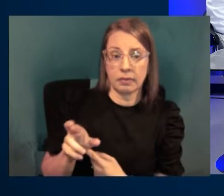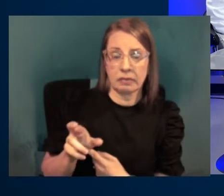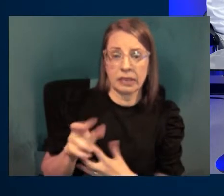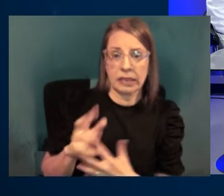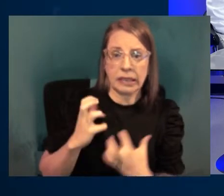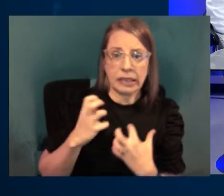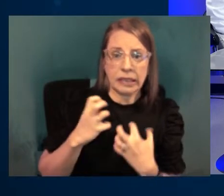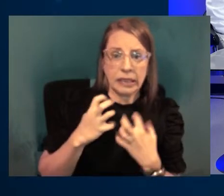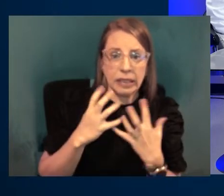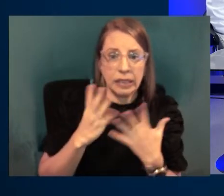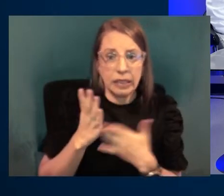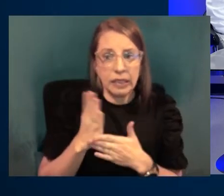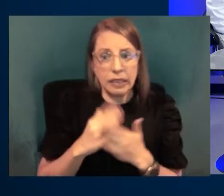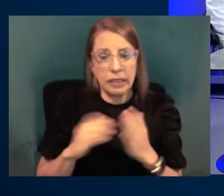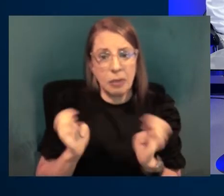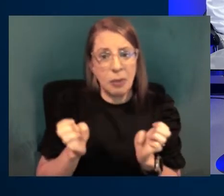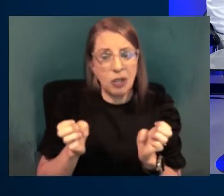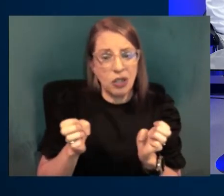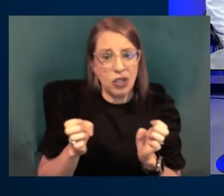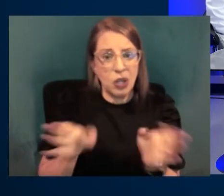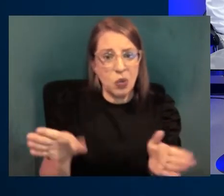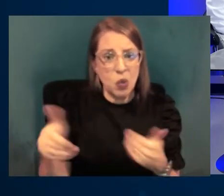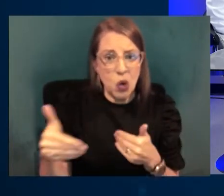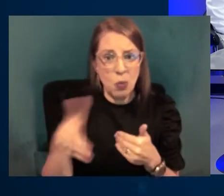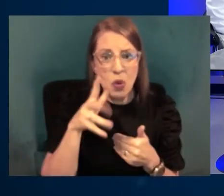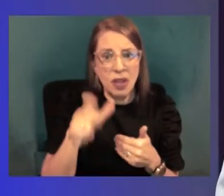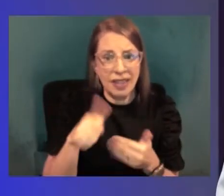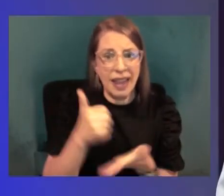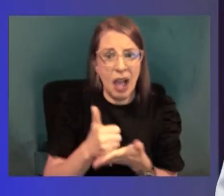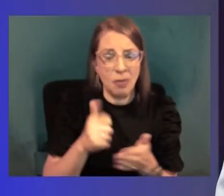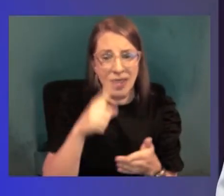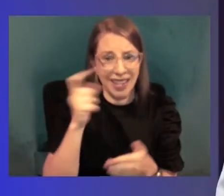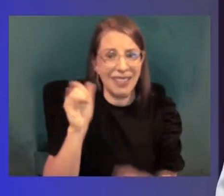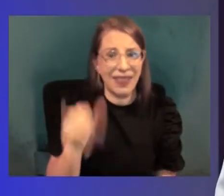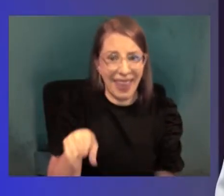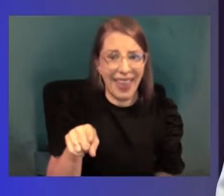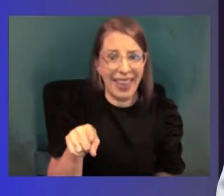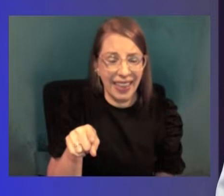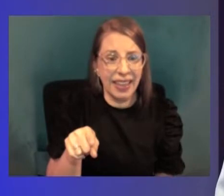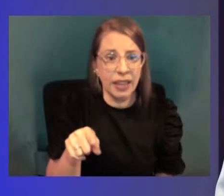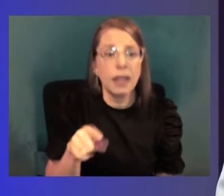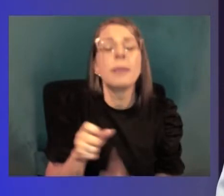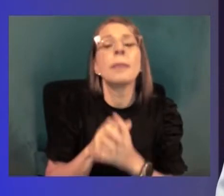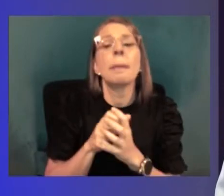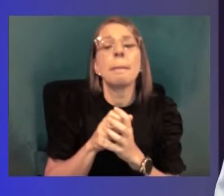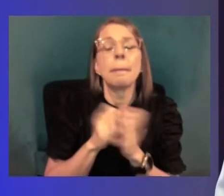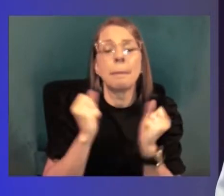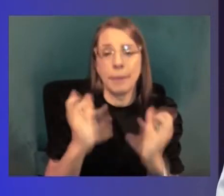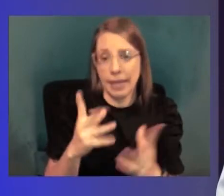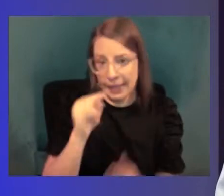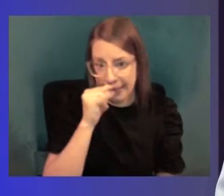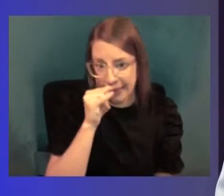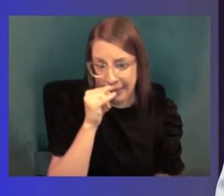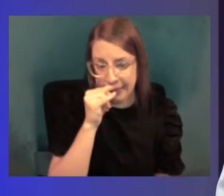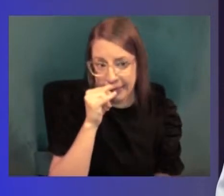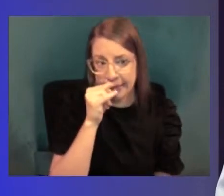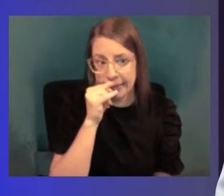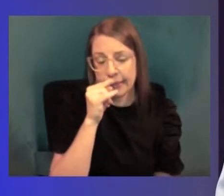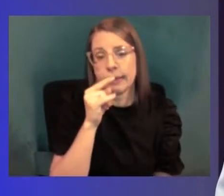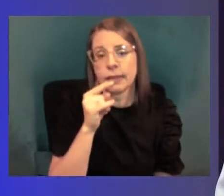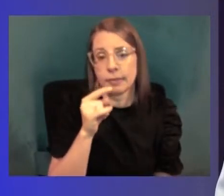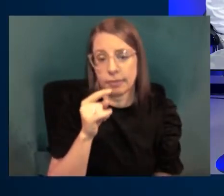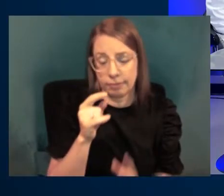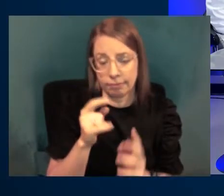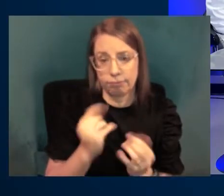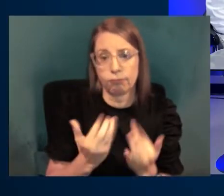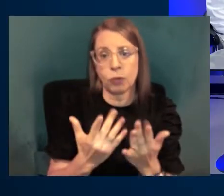to your emergency room having need help. This is exactly how a lot of kids over this time get burn injuries. That